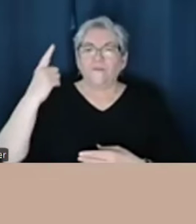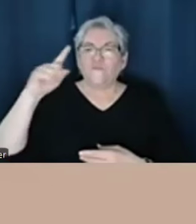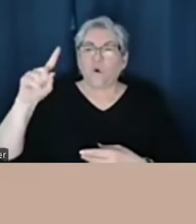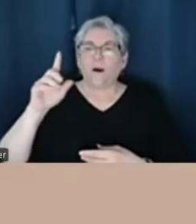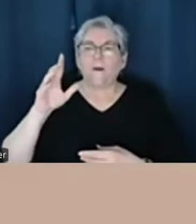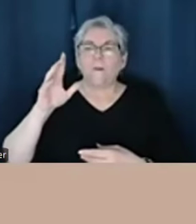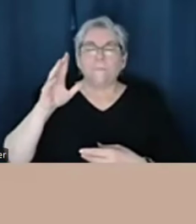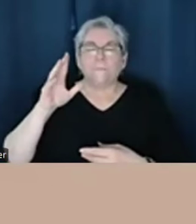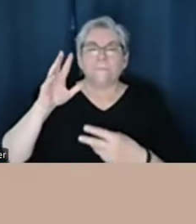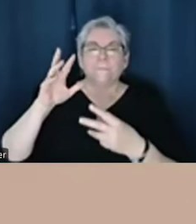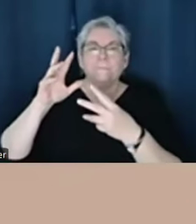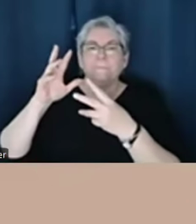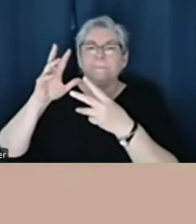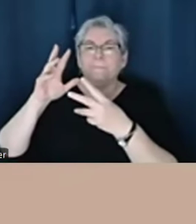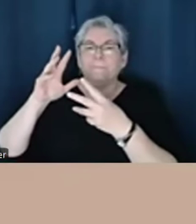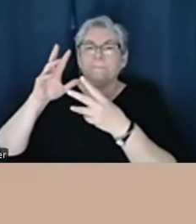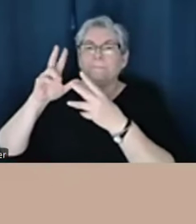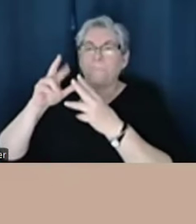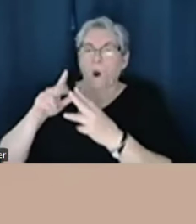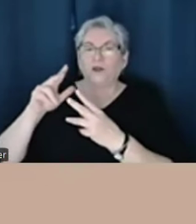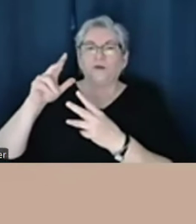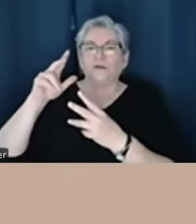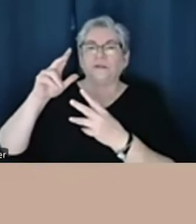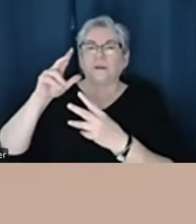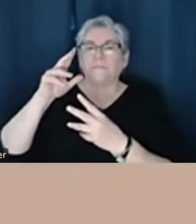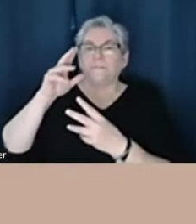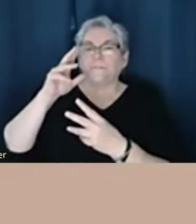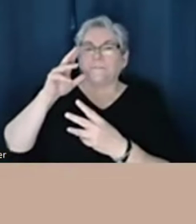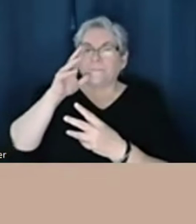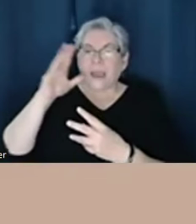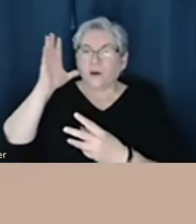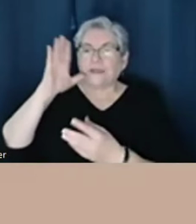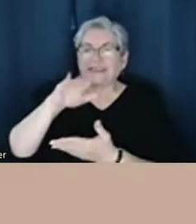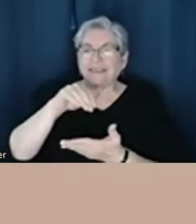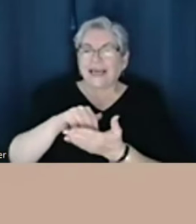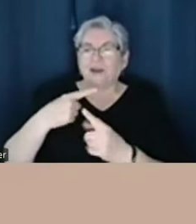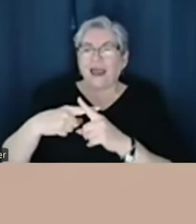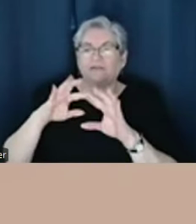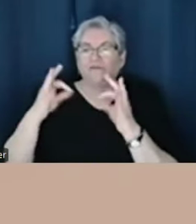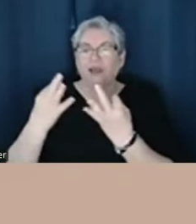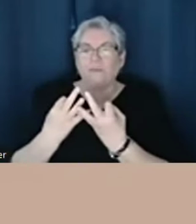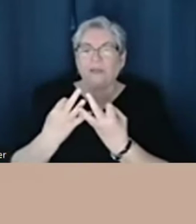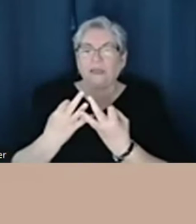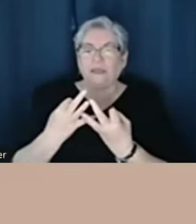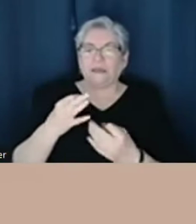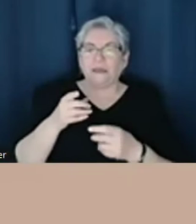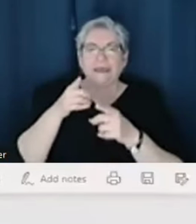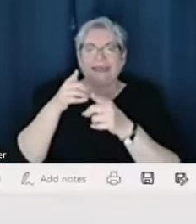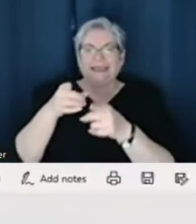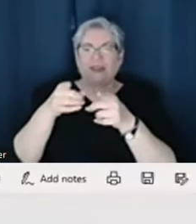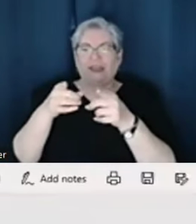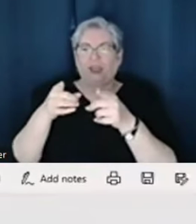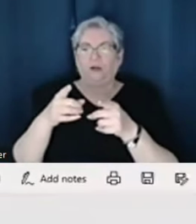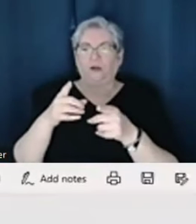you can see right in this New from Raise, the toolkit is right there, and you can link